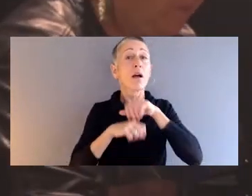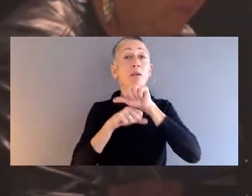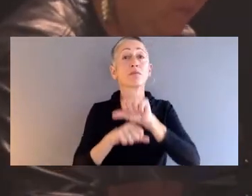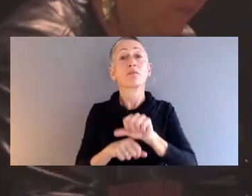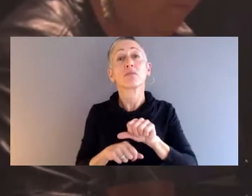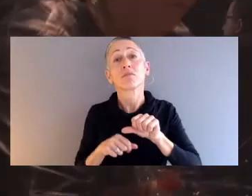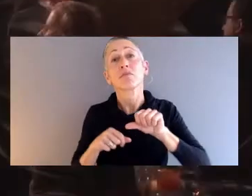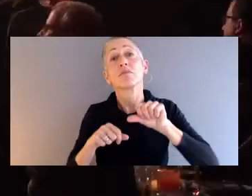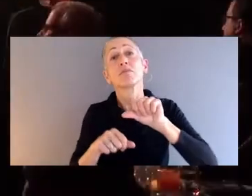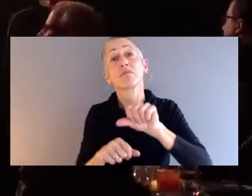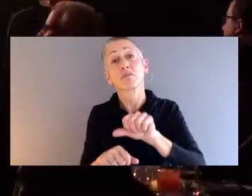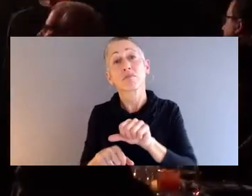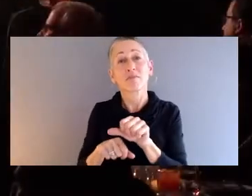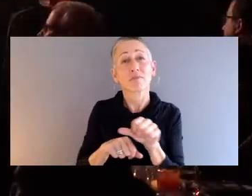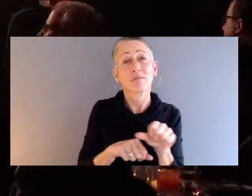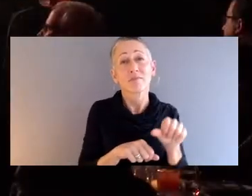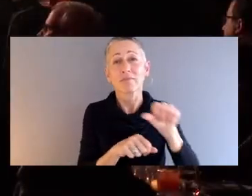driving